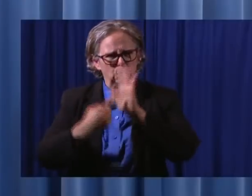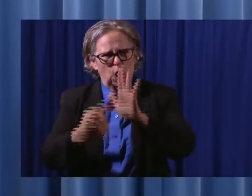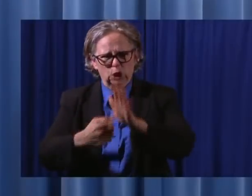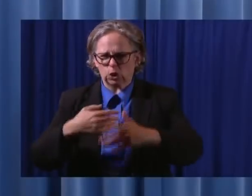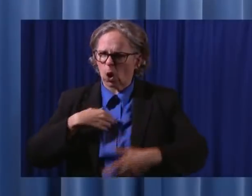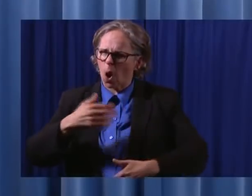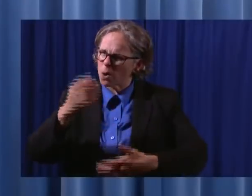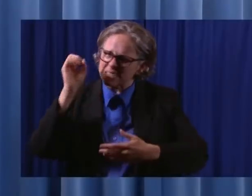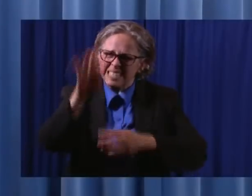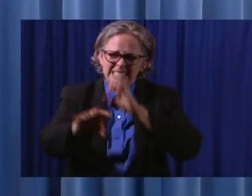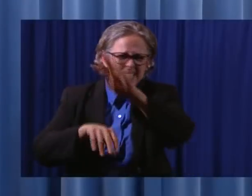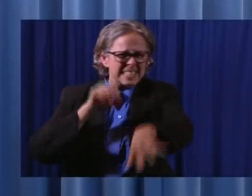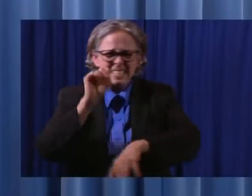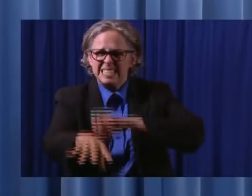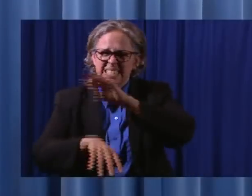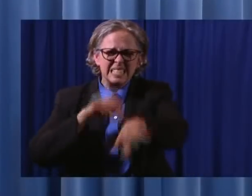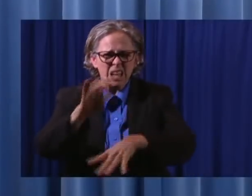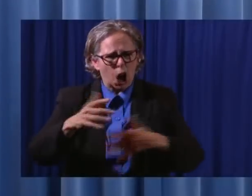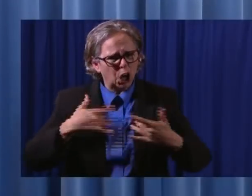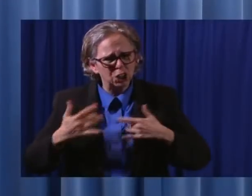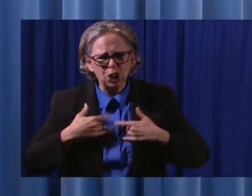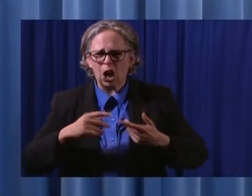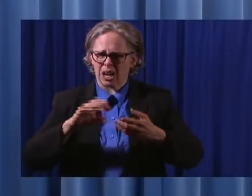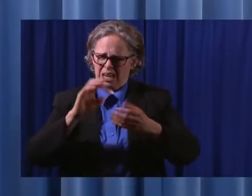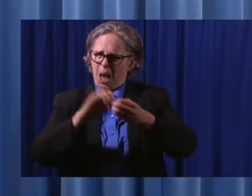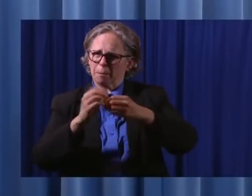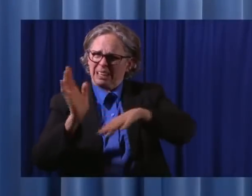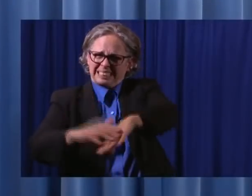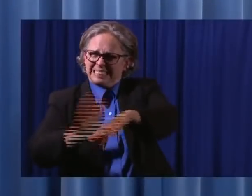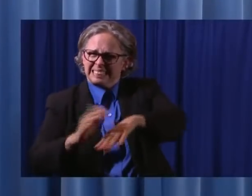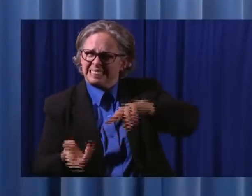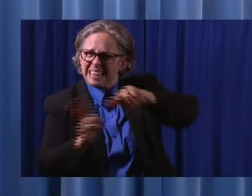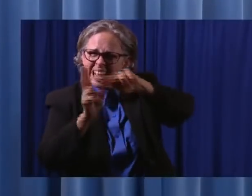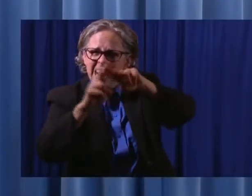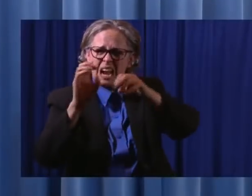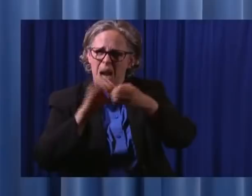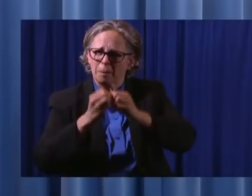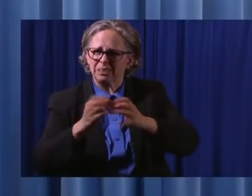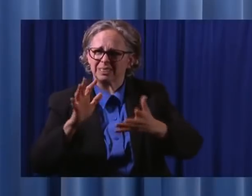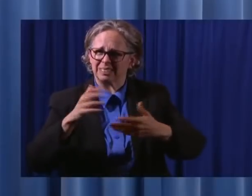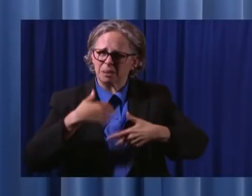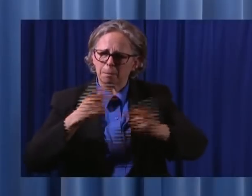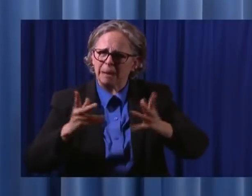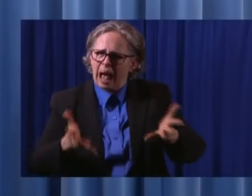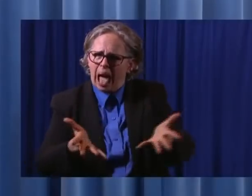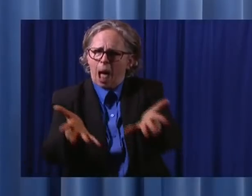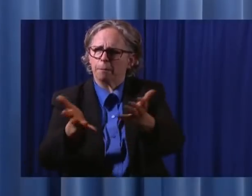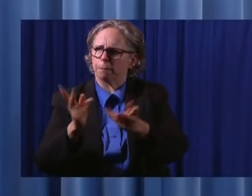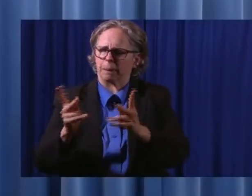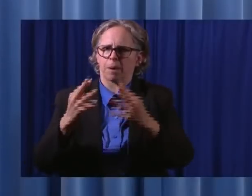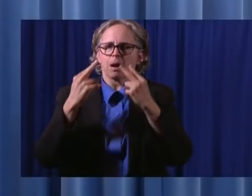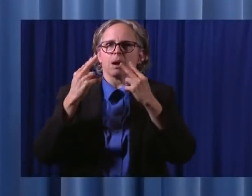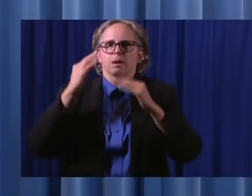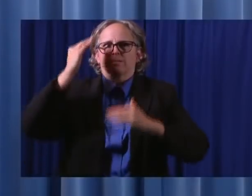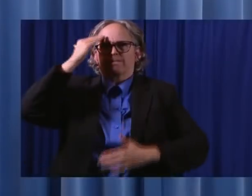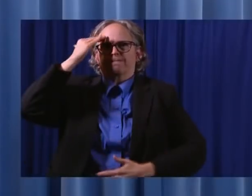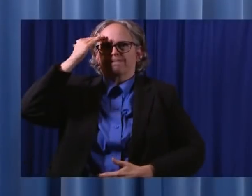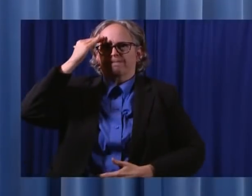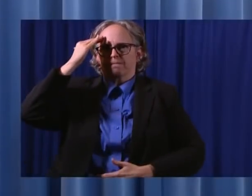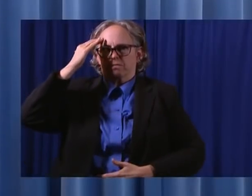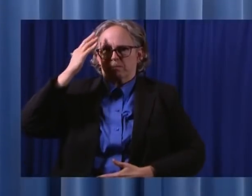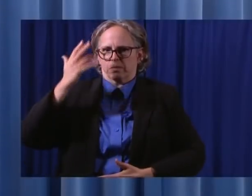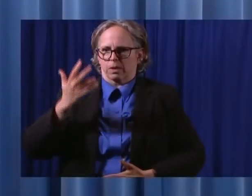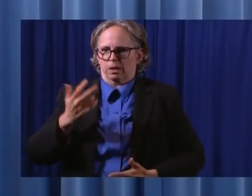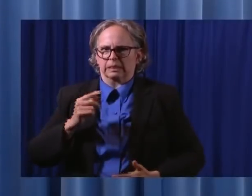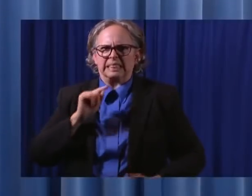spots are where we're concerned about it. We got numbers moving up statewide. It's time to get serious about this. No.